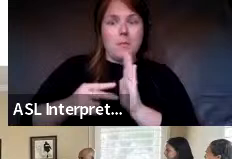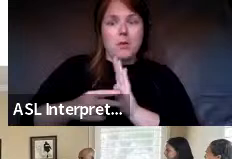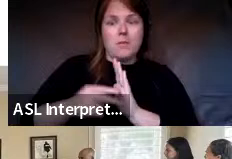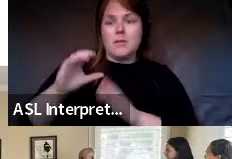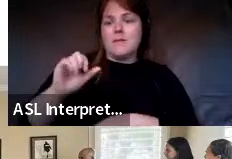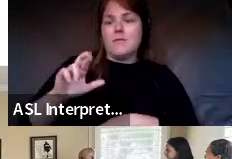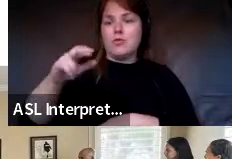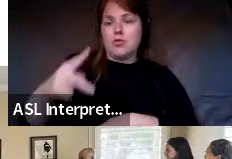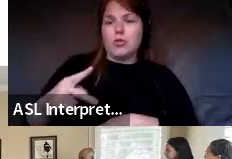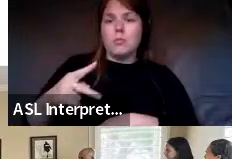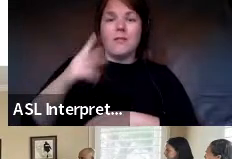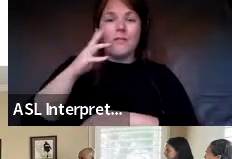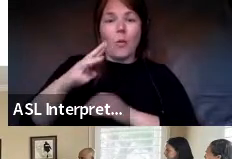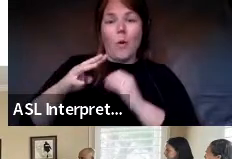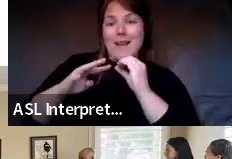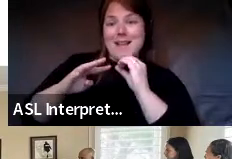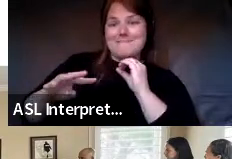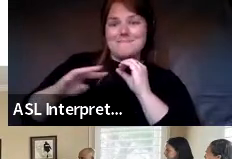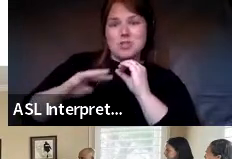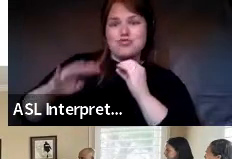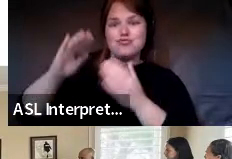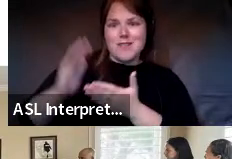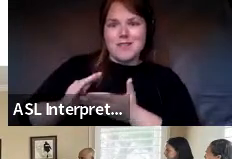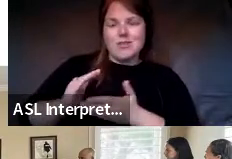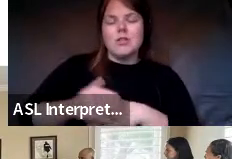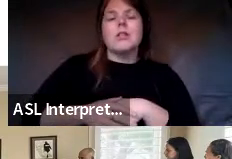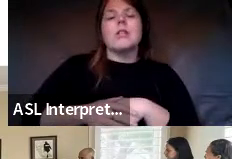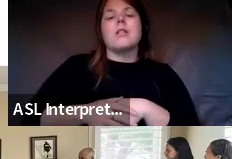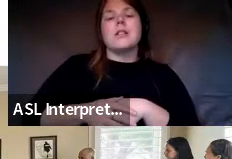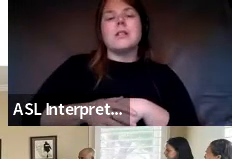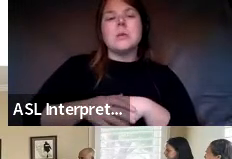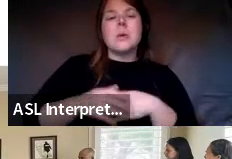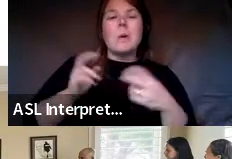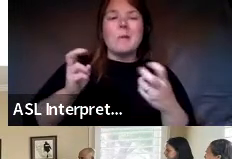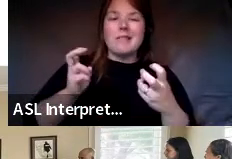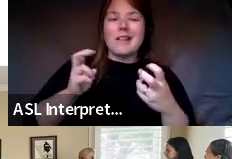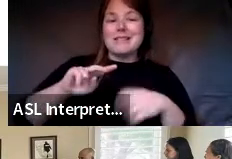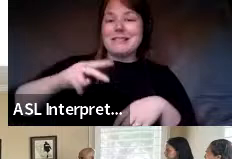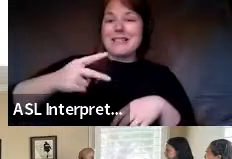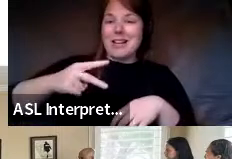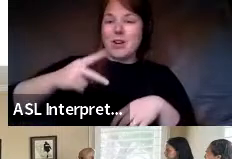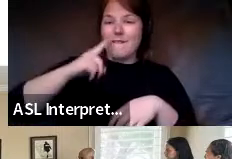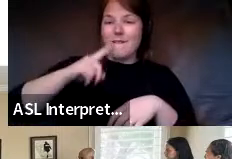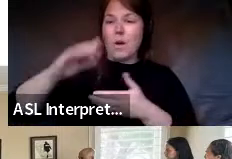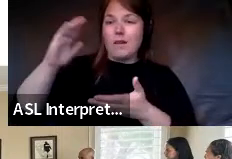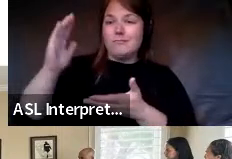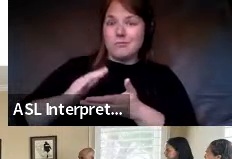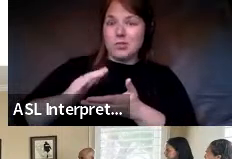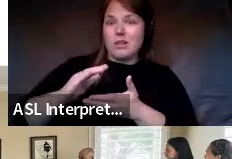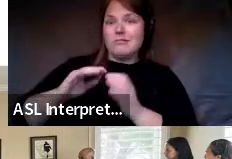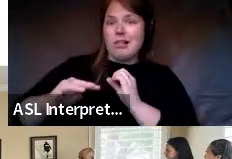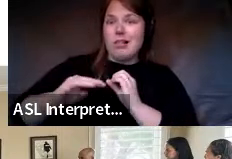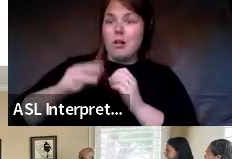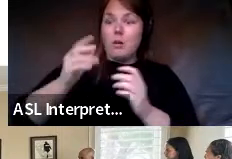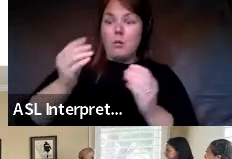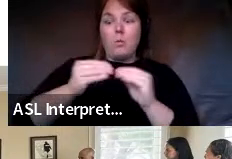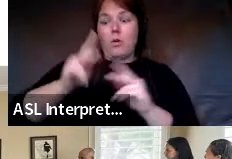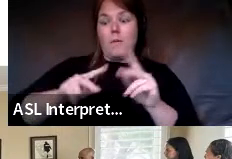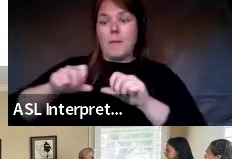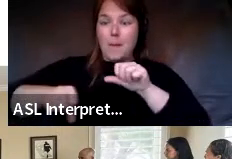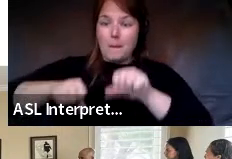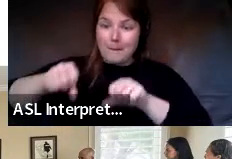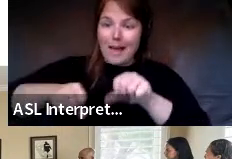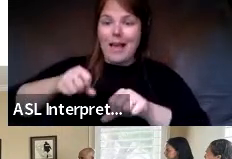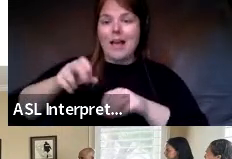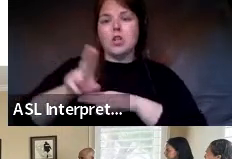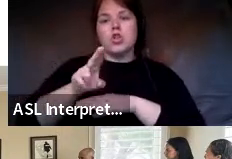emissions reductions? Is that, as a secondary, as emission reductions, as more people bike and use the roads or bike